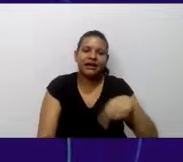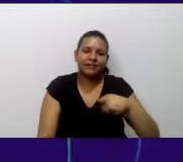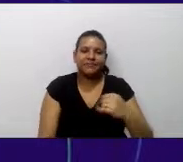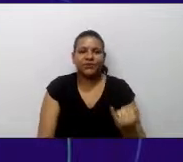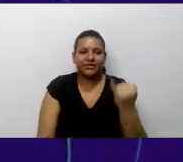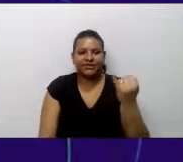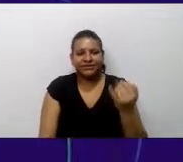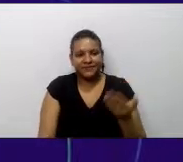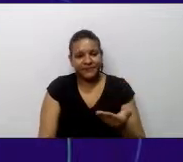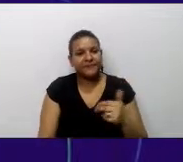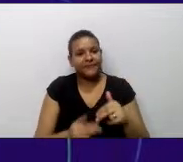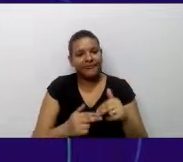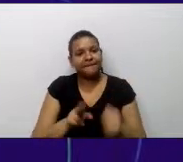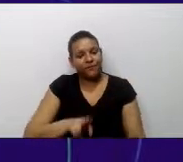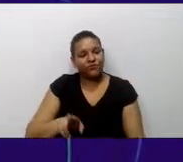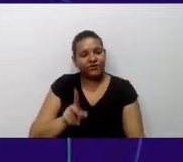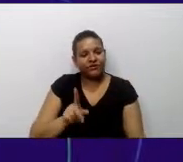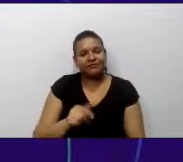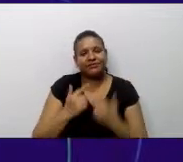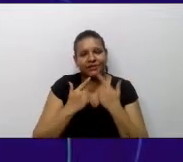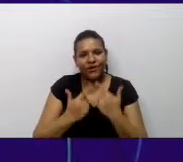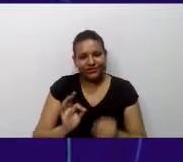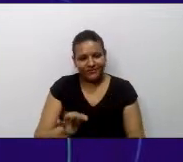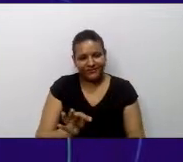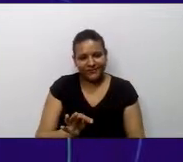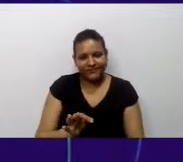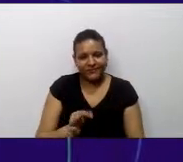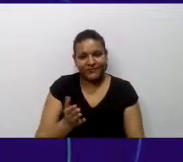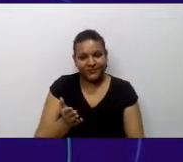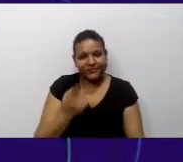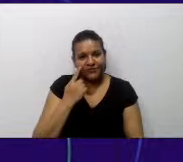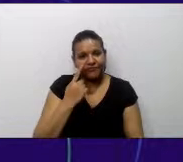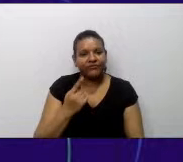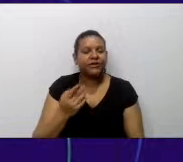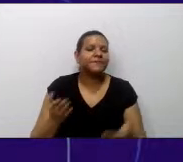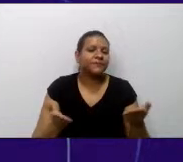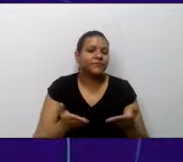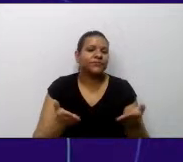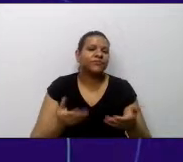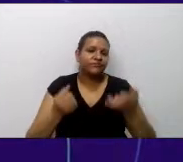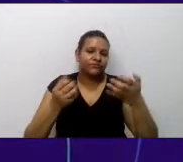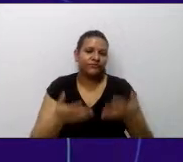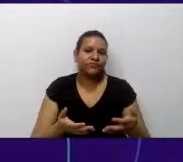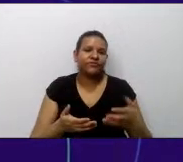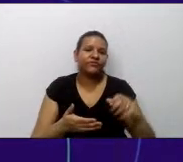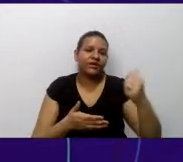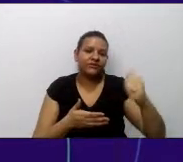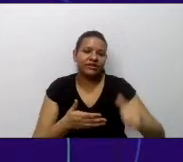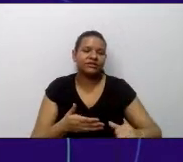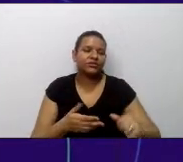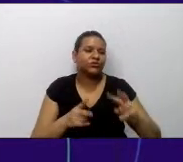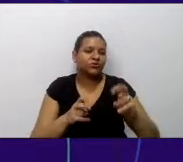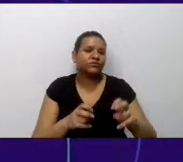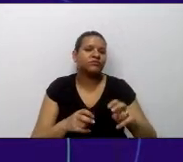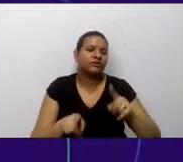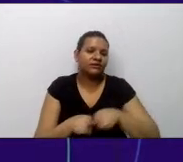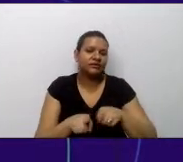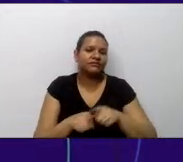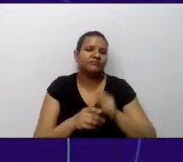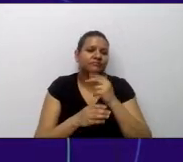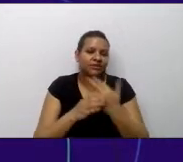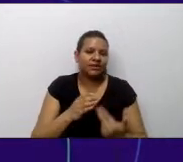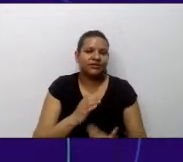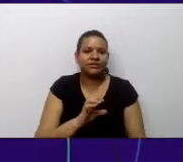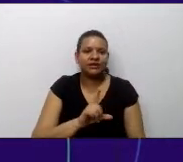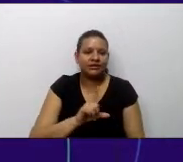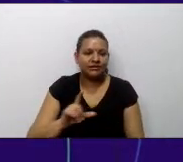course. So today we have covered assessment literacy, a little bit about bilingual education, CLIO, and translanguaging, and I shared